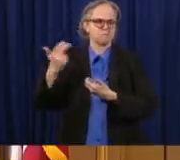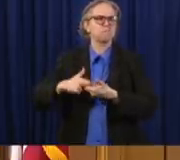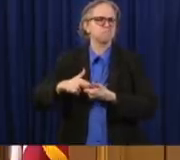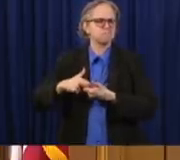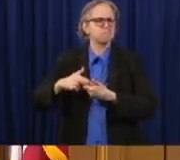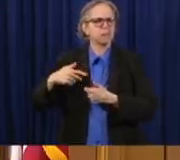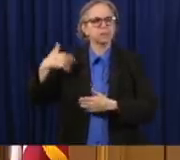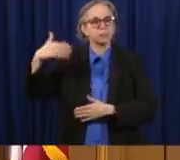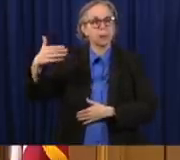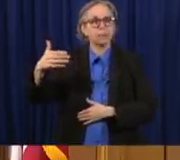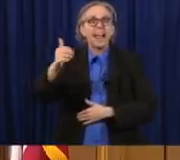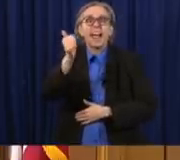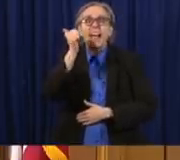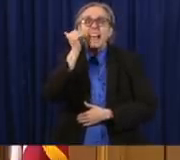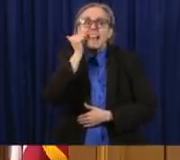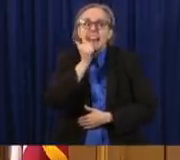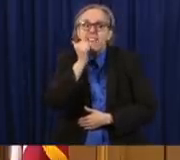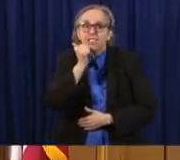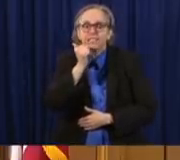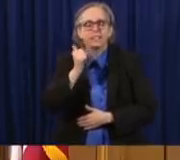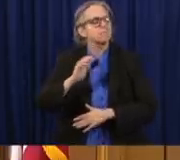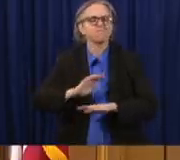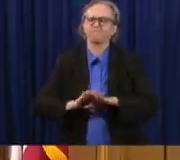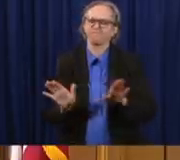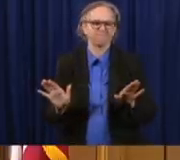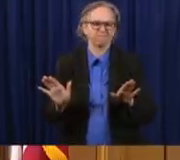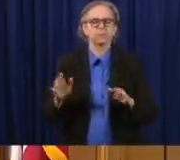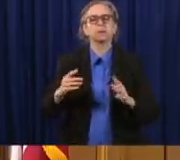every day.